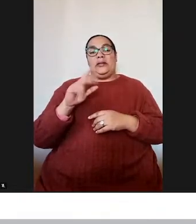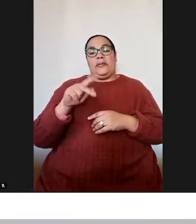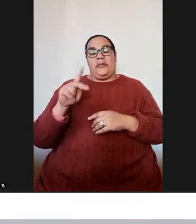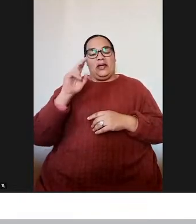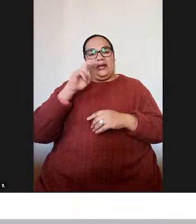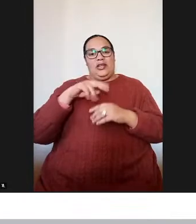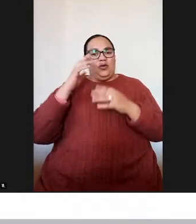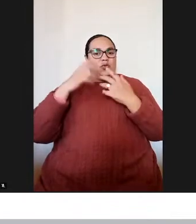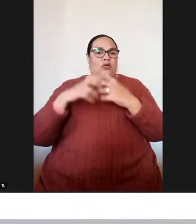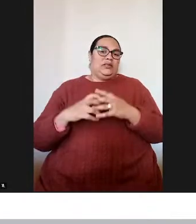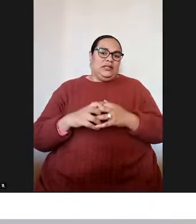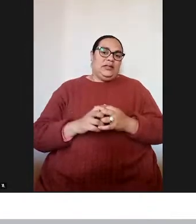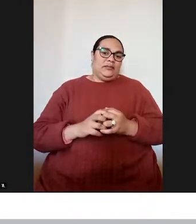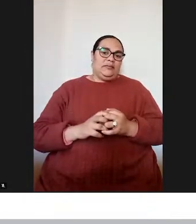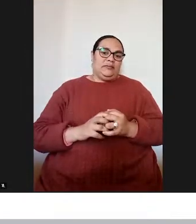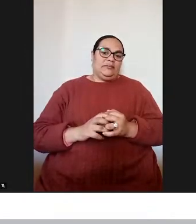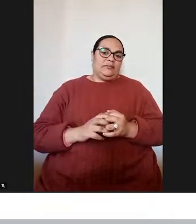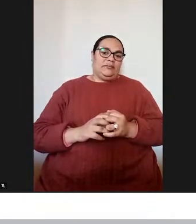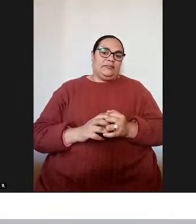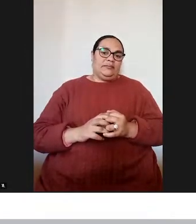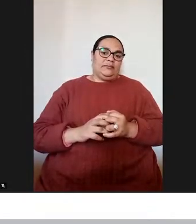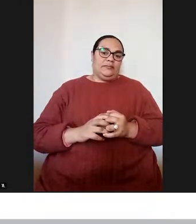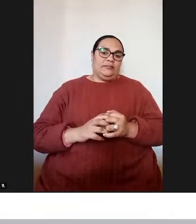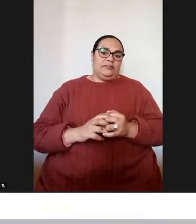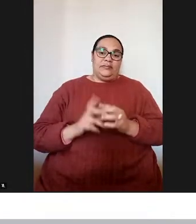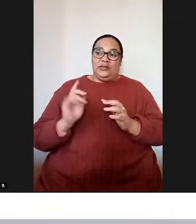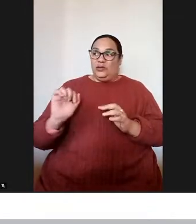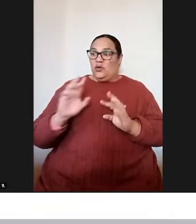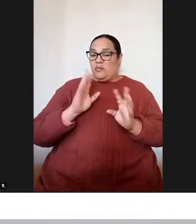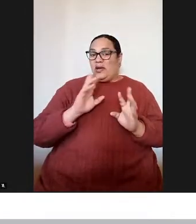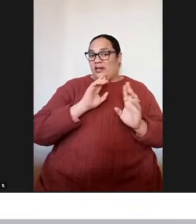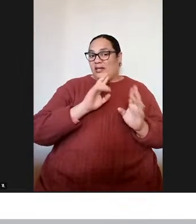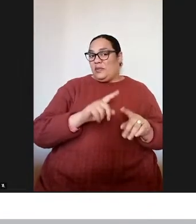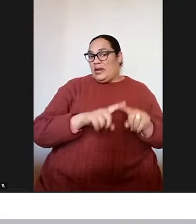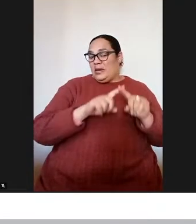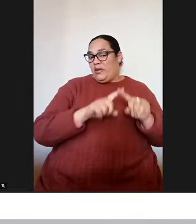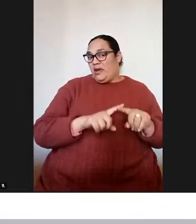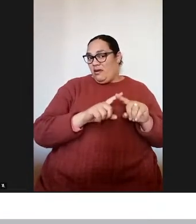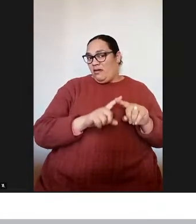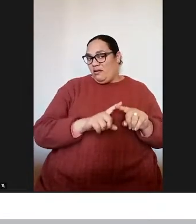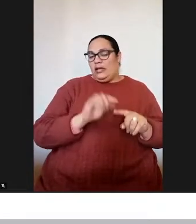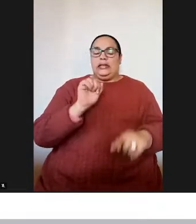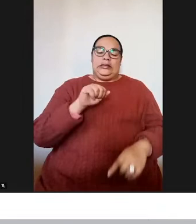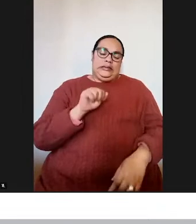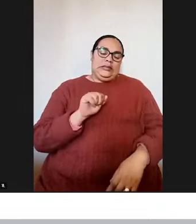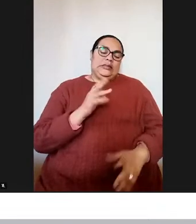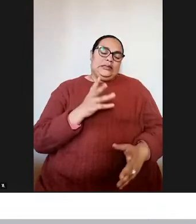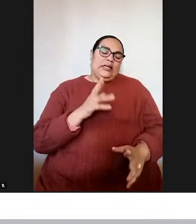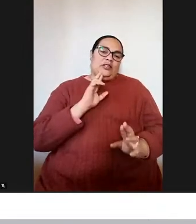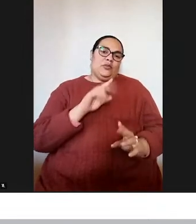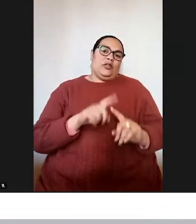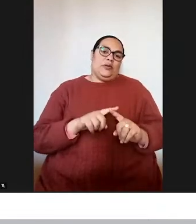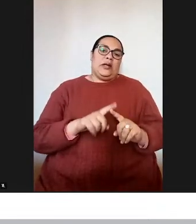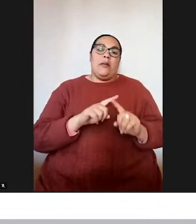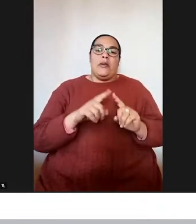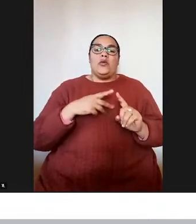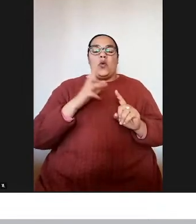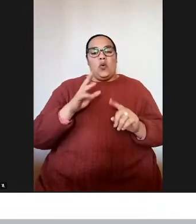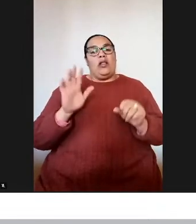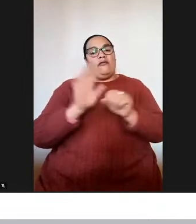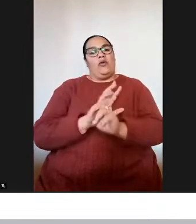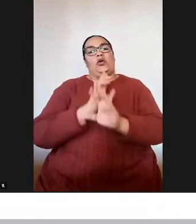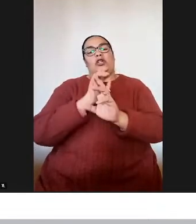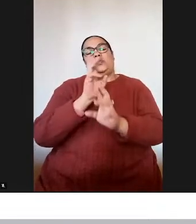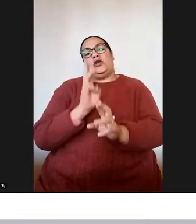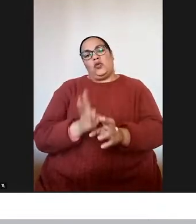consider. Is that the response pending? Yeah, that's the response, but we will respond. We are responding